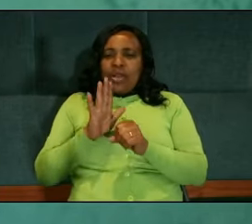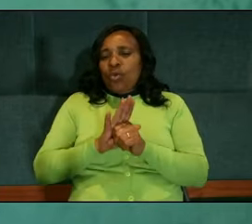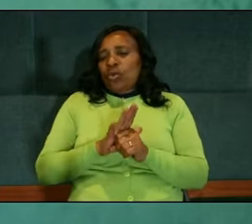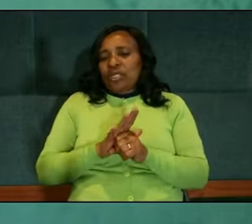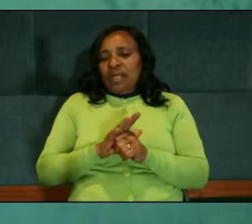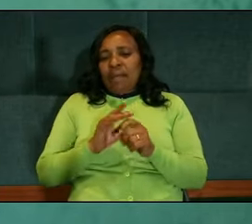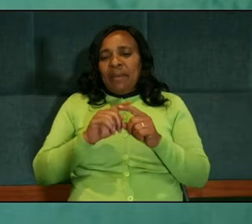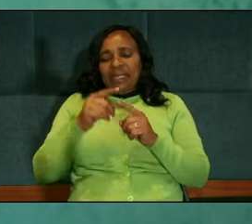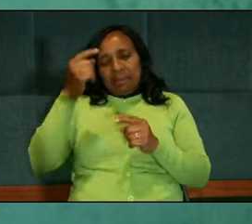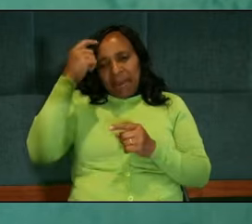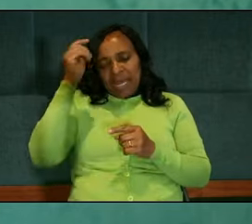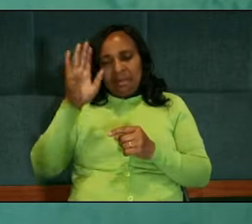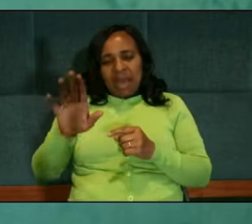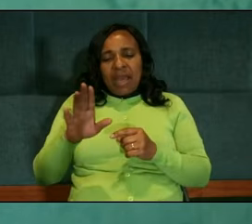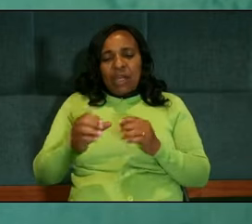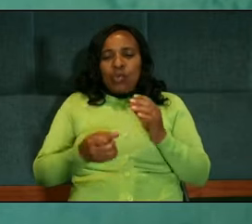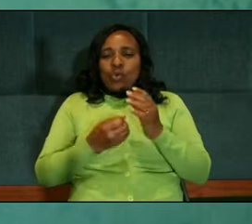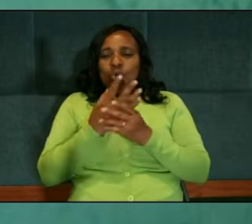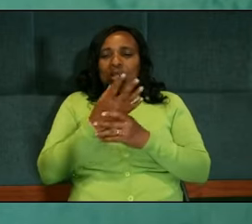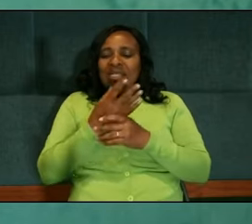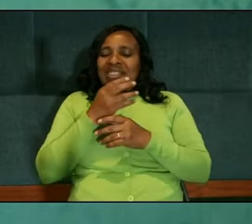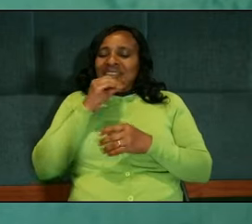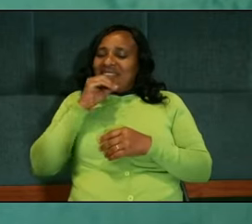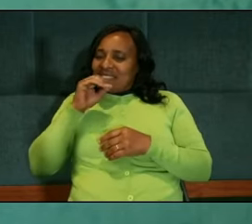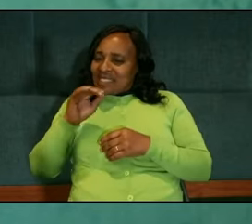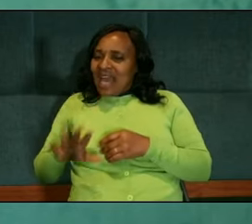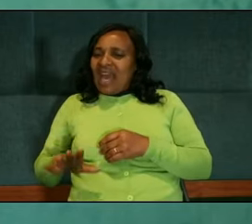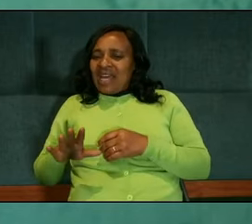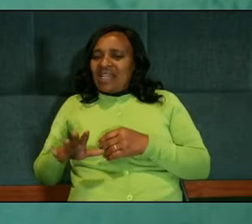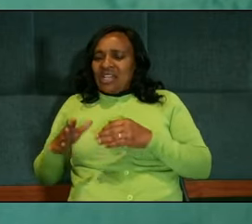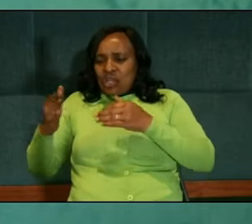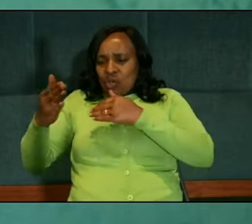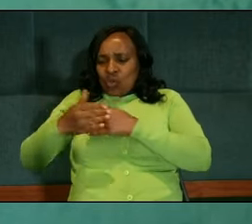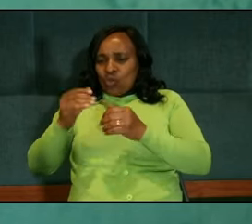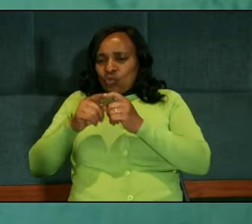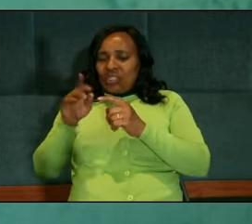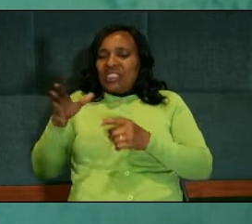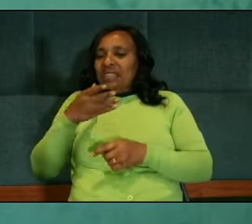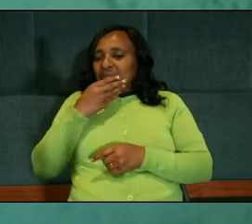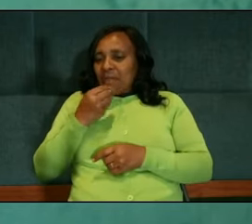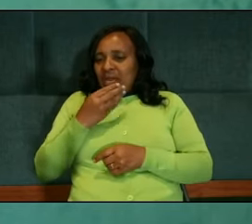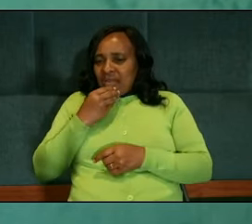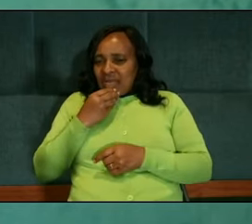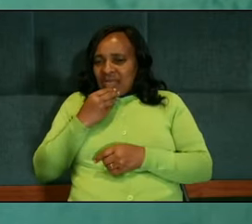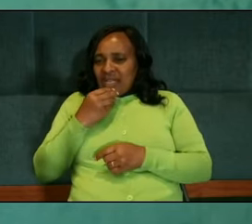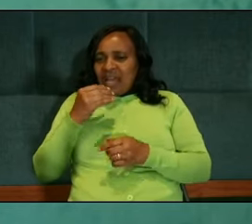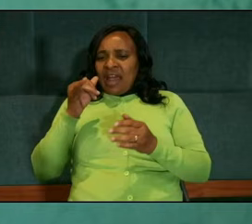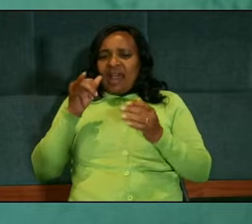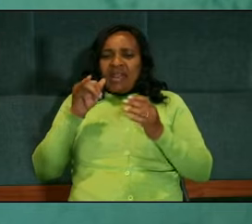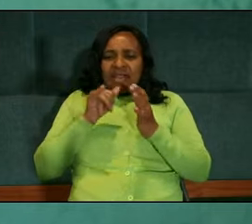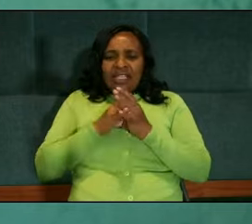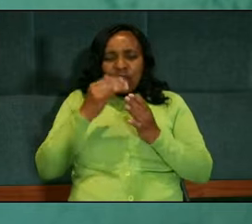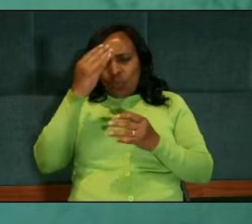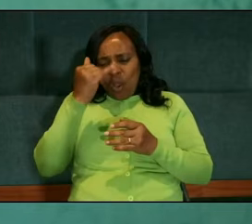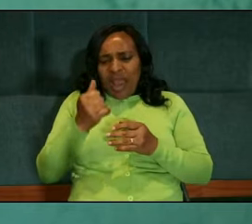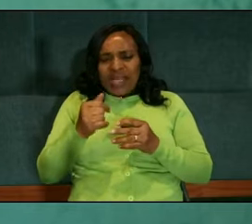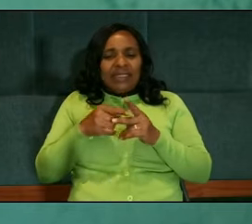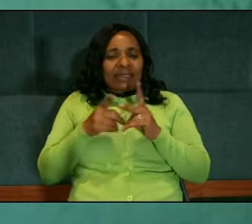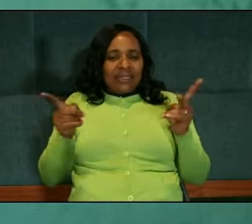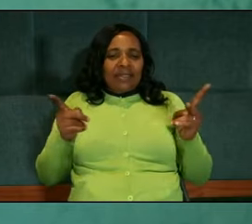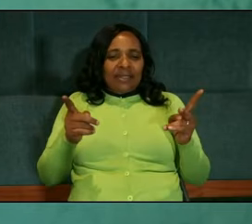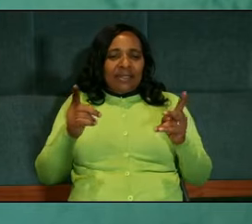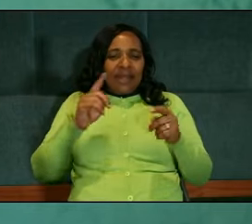subconscious hate was growing. And the fact that his son was so close to this man, I felt that's where it really started, and how